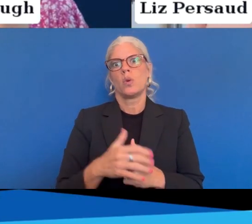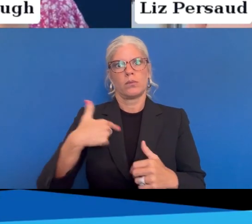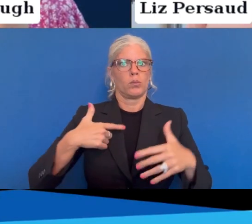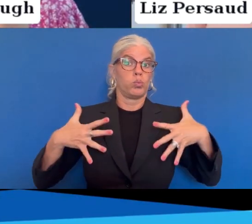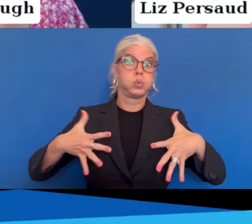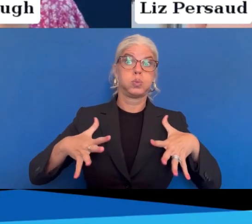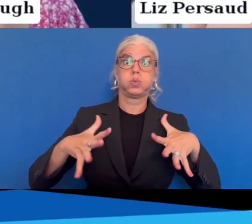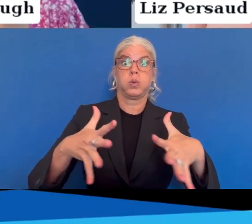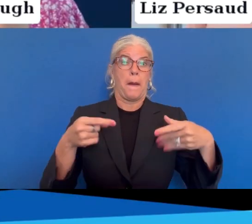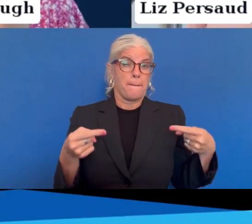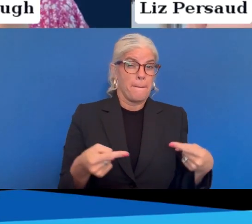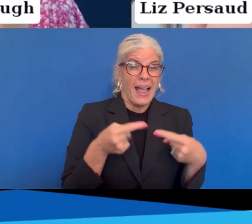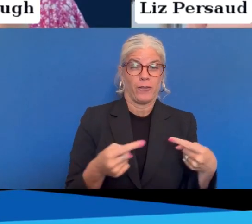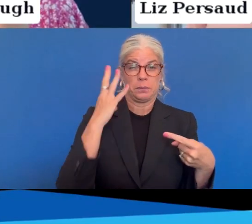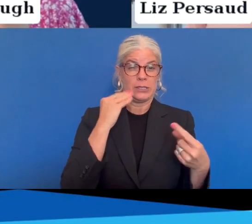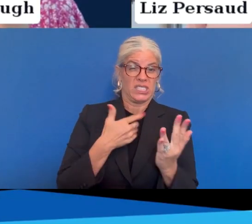one of the most like